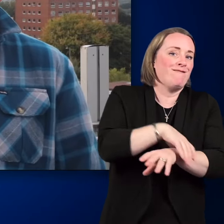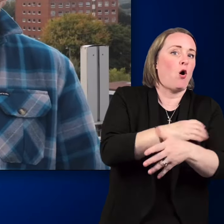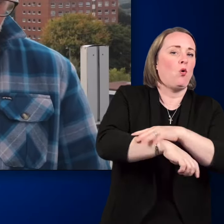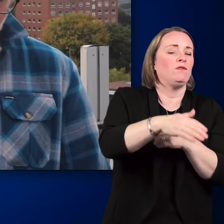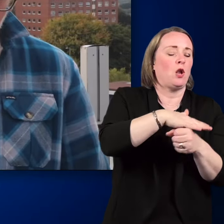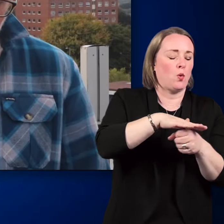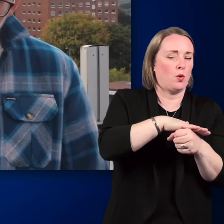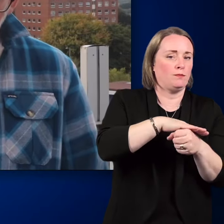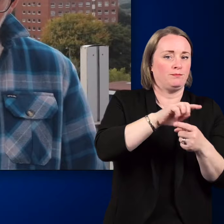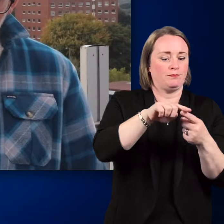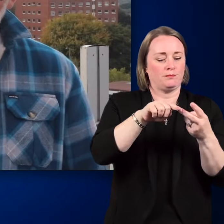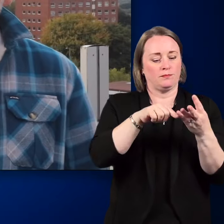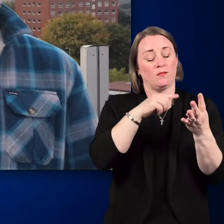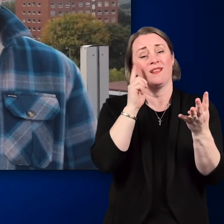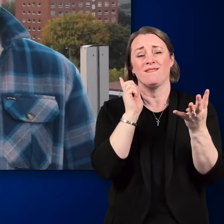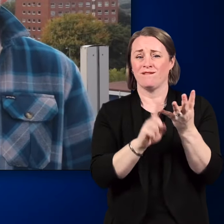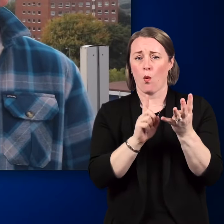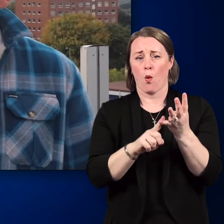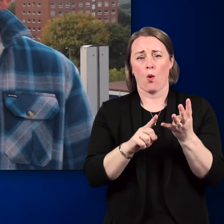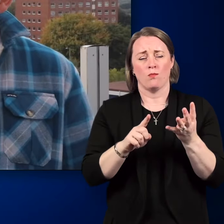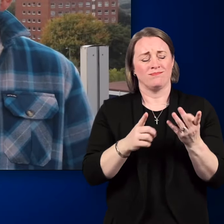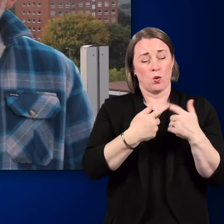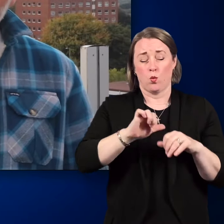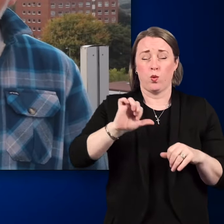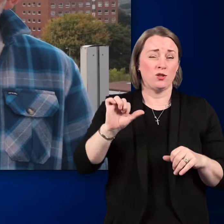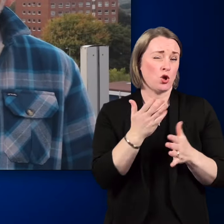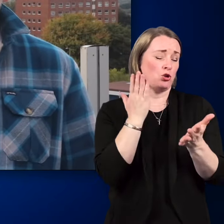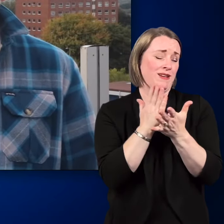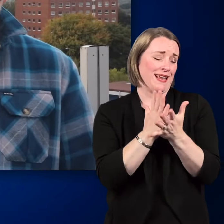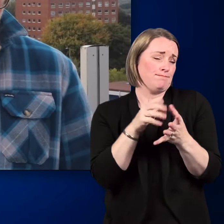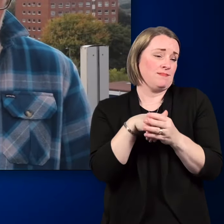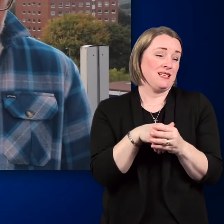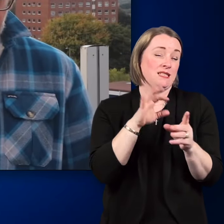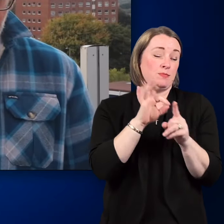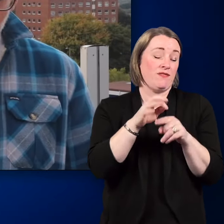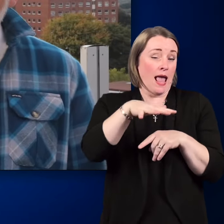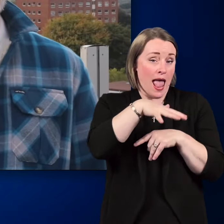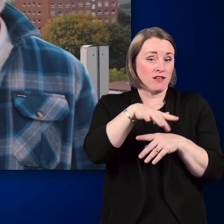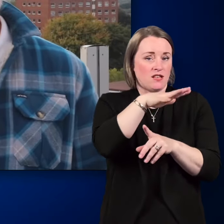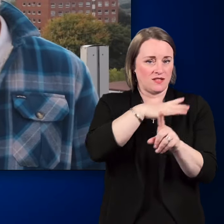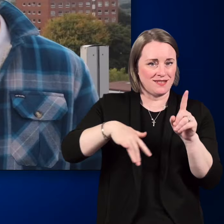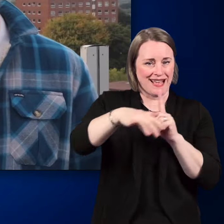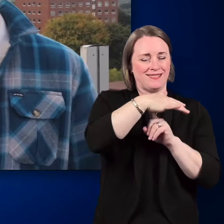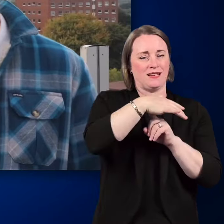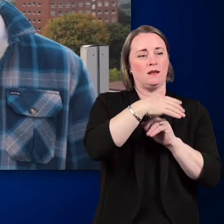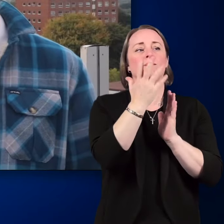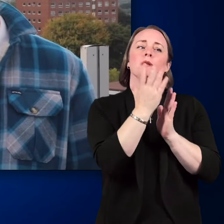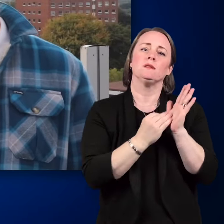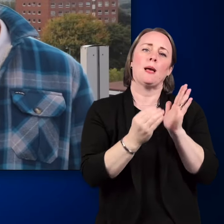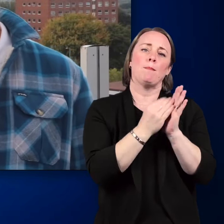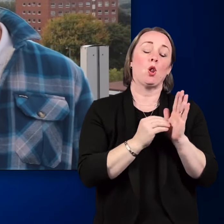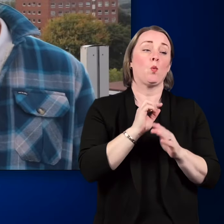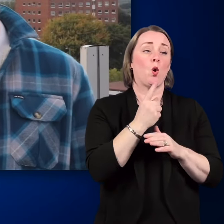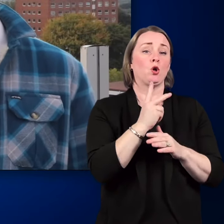in particular spheres of society, even on a small scale. At BEC, there are a couple of